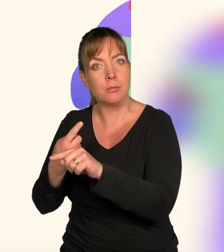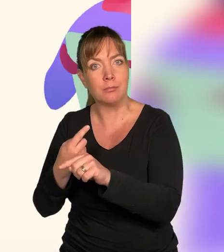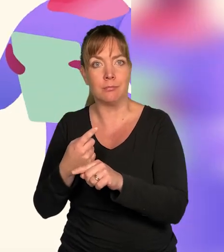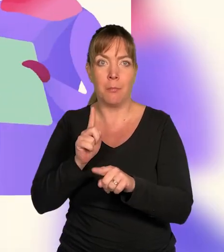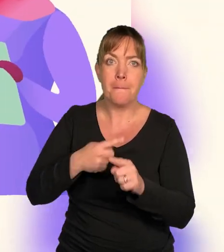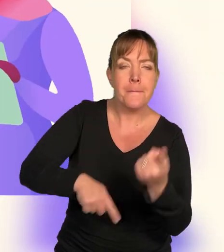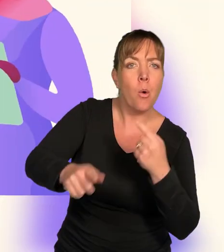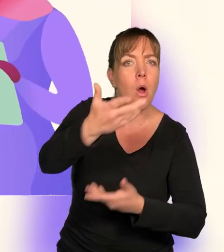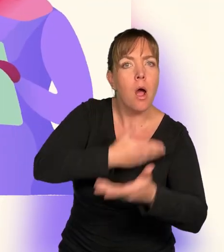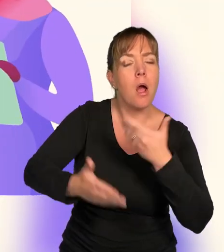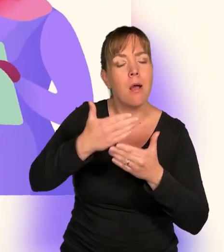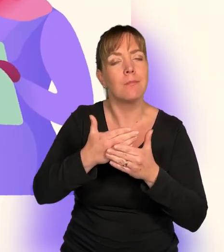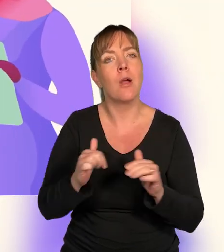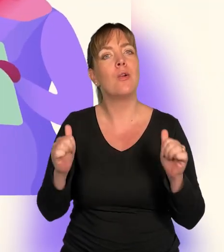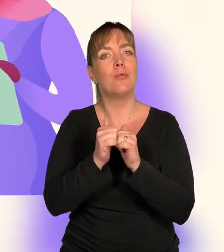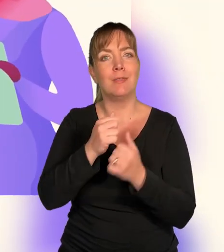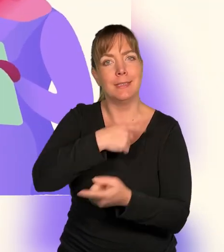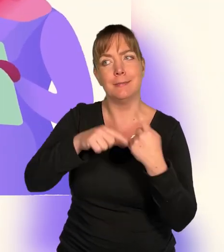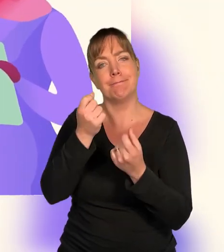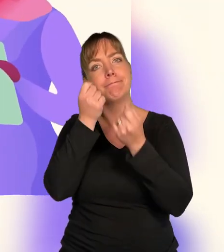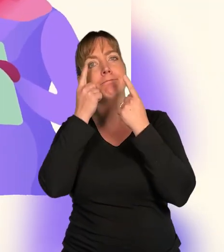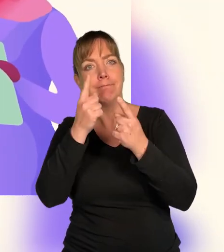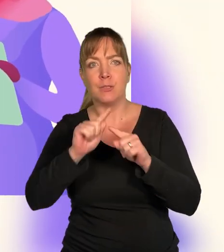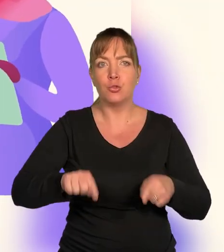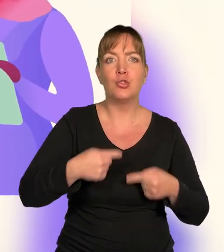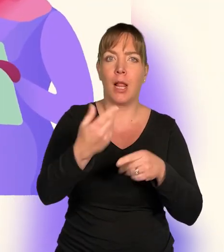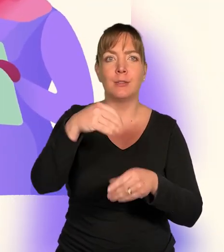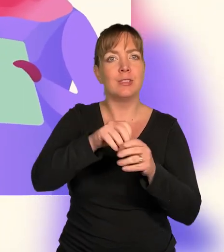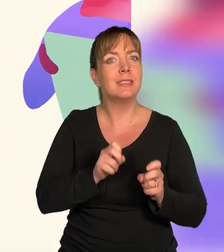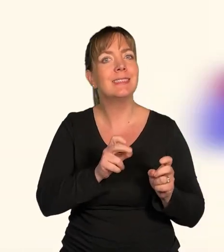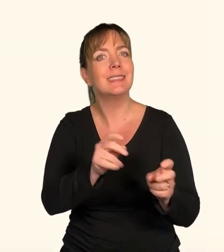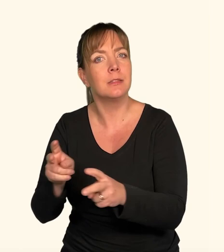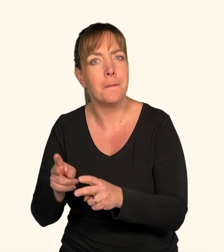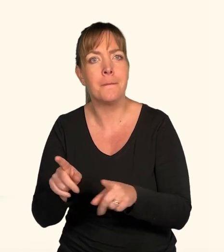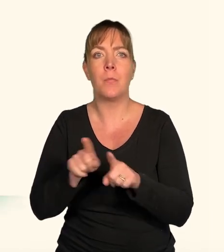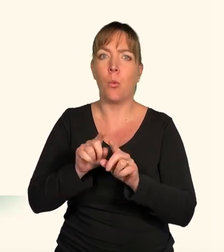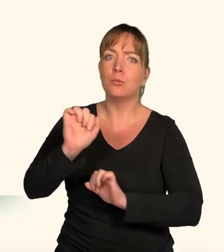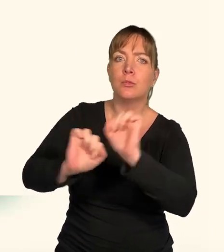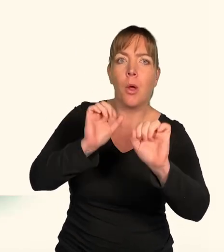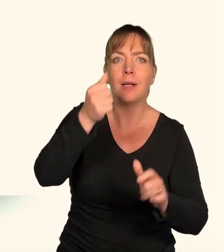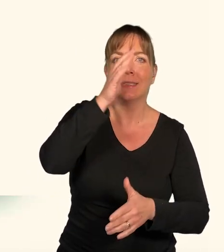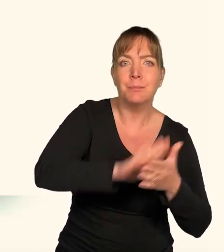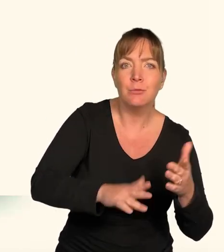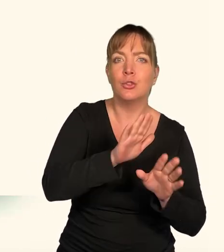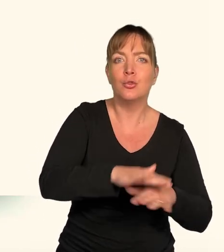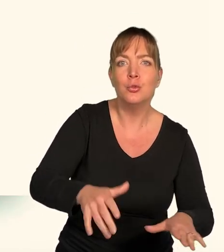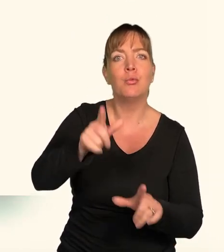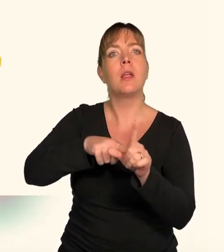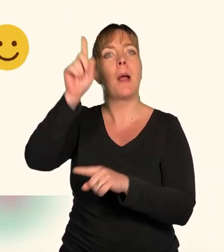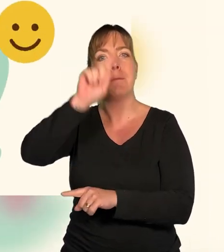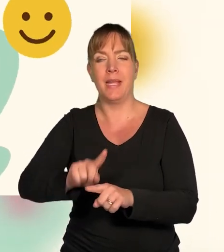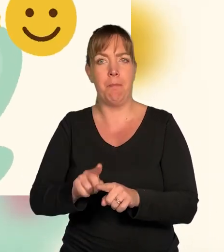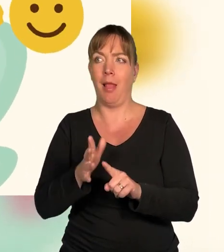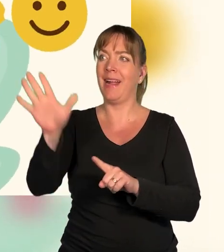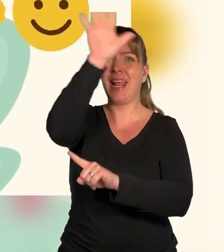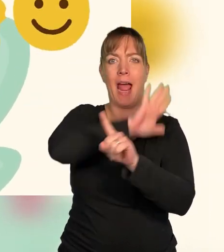We heard that most people agreed with our understanding of the challenges in the system, and that the experiences and outcomes of children and young